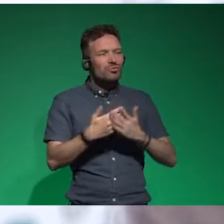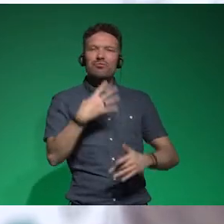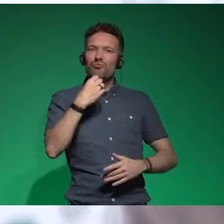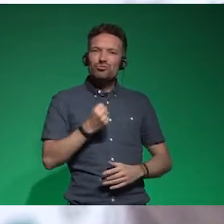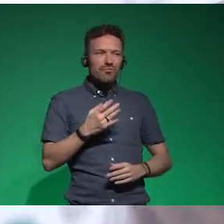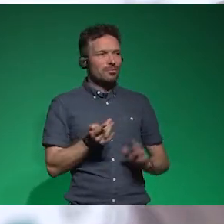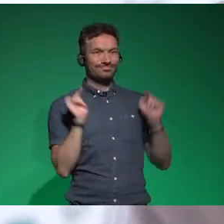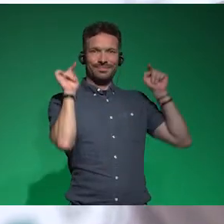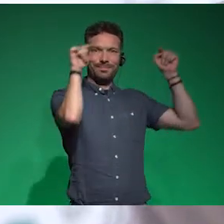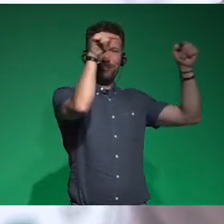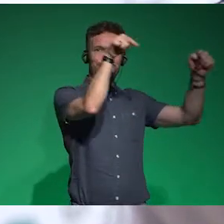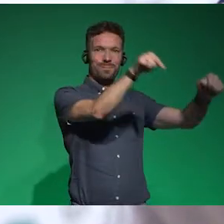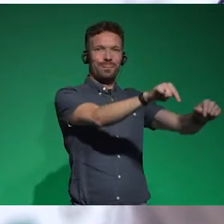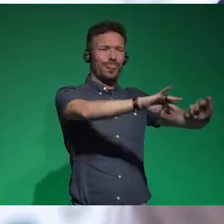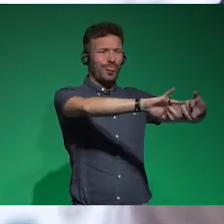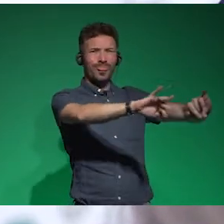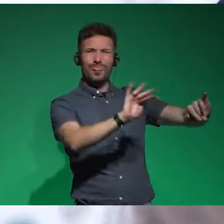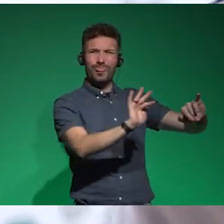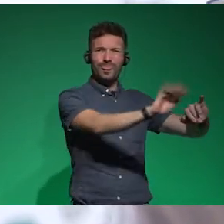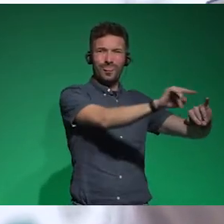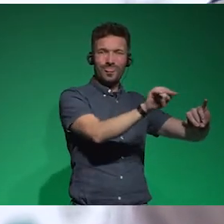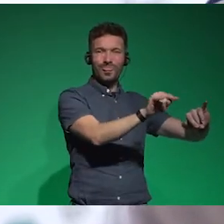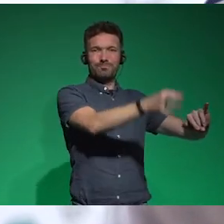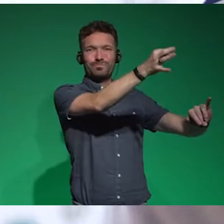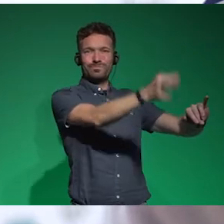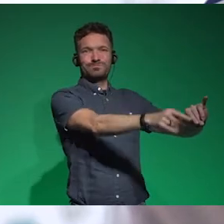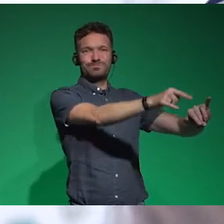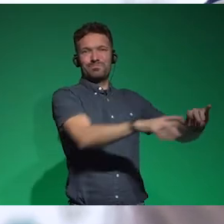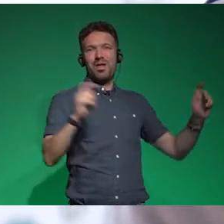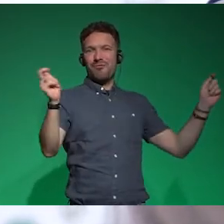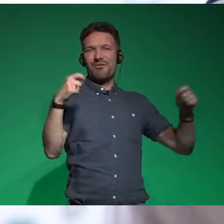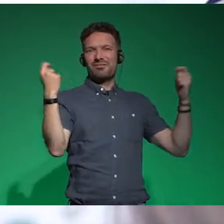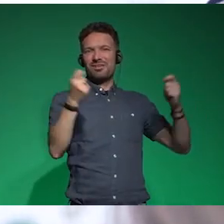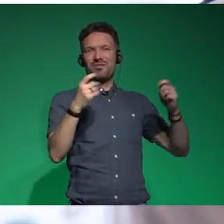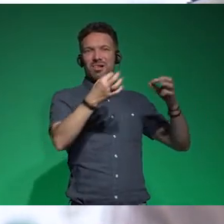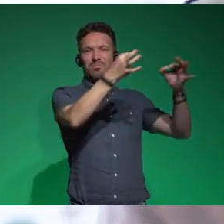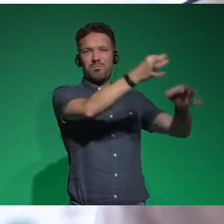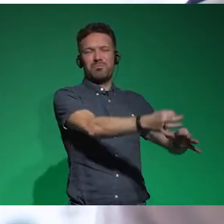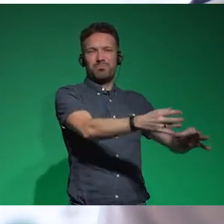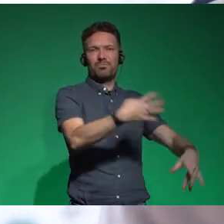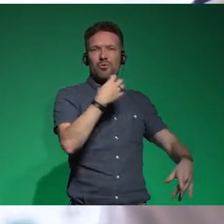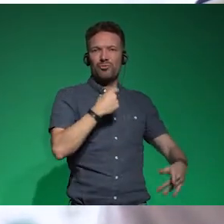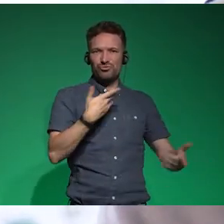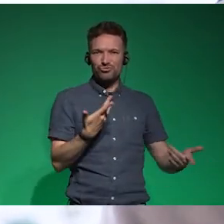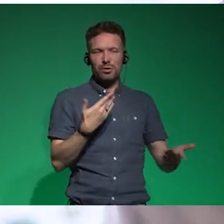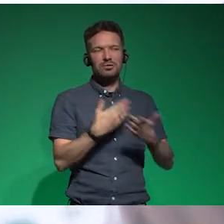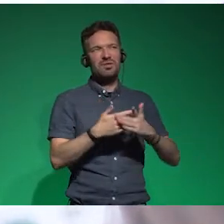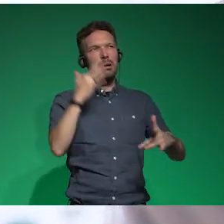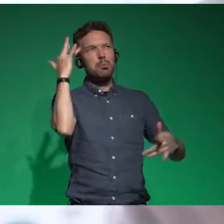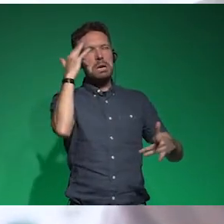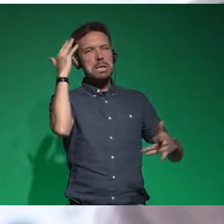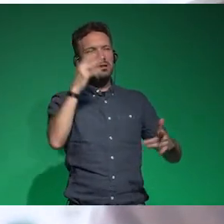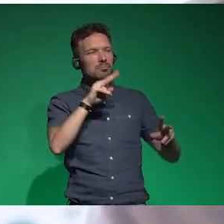city in West Java. And this related also to the rainforest